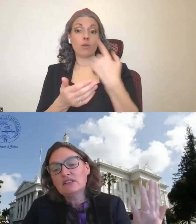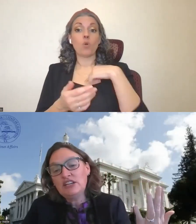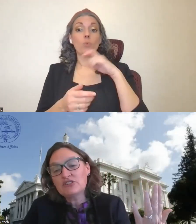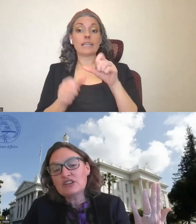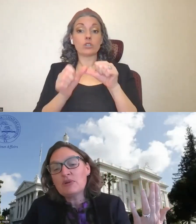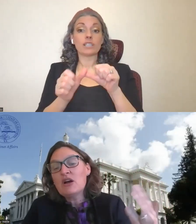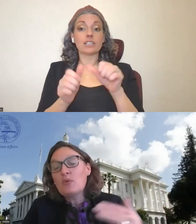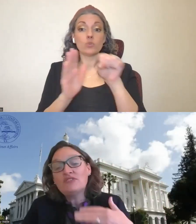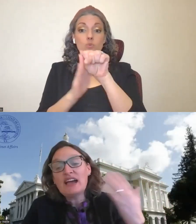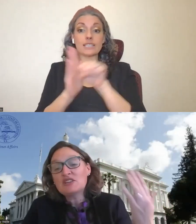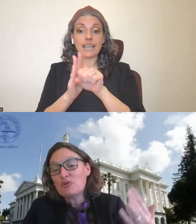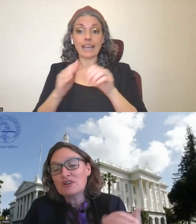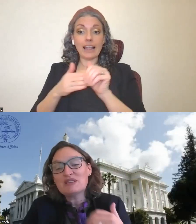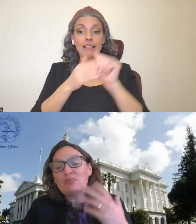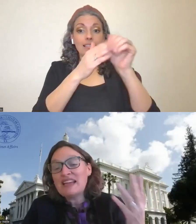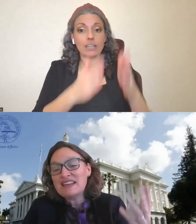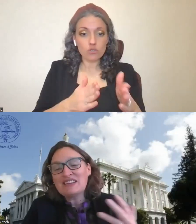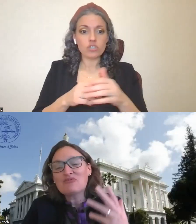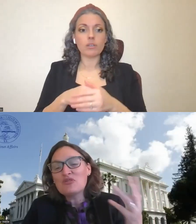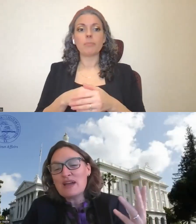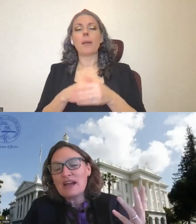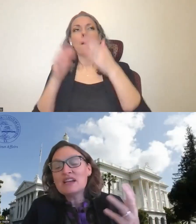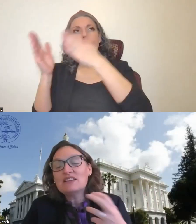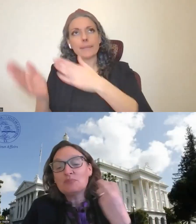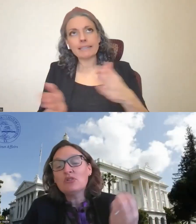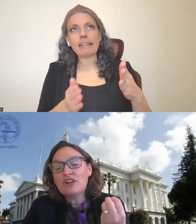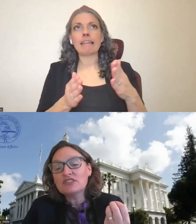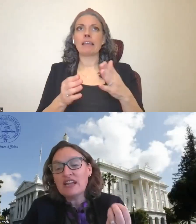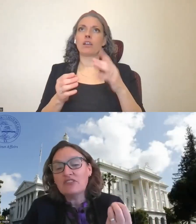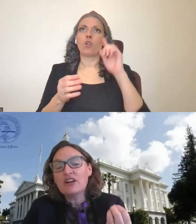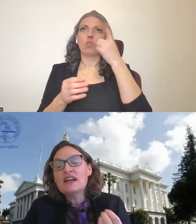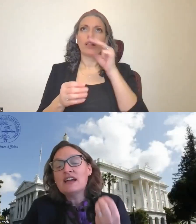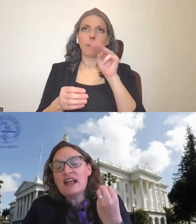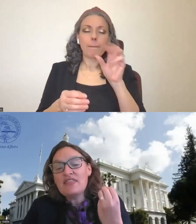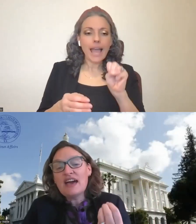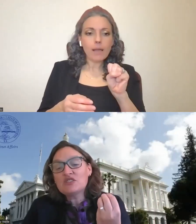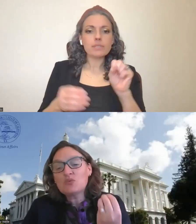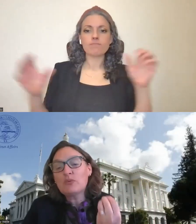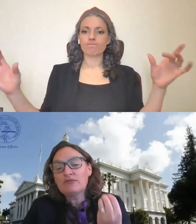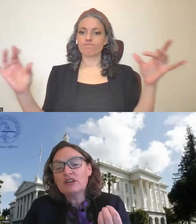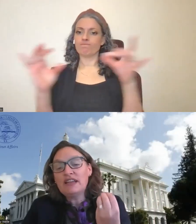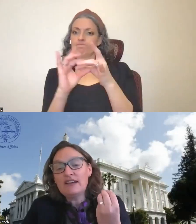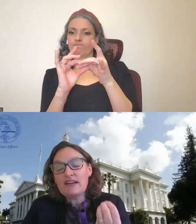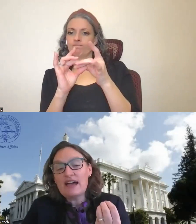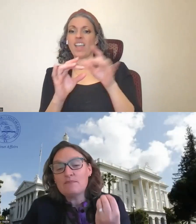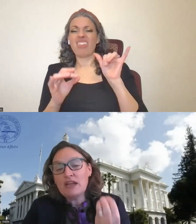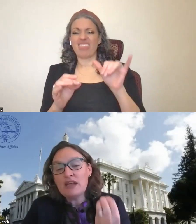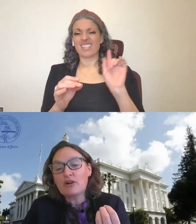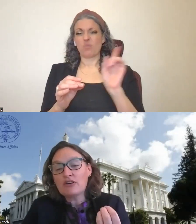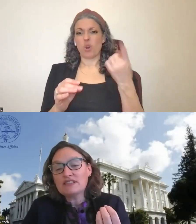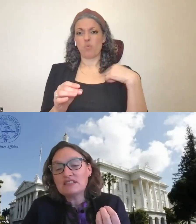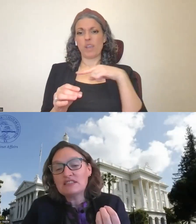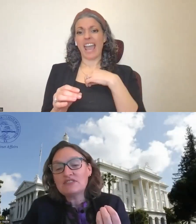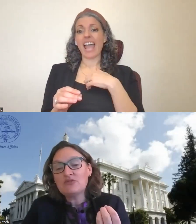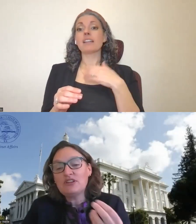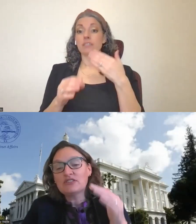state leadership with dashboards and planning and roadmaps to pull it all together. And that is where we really have had major